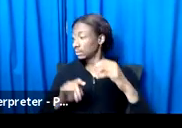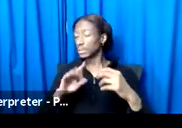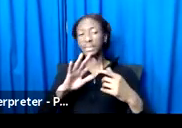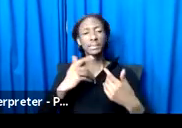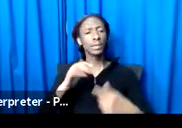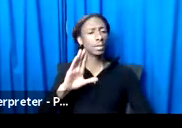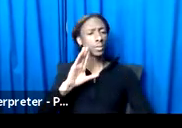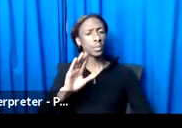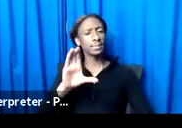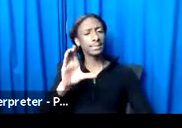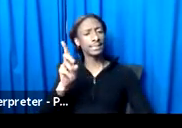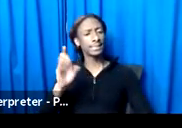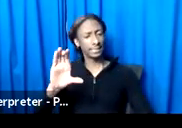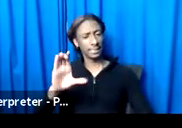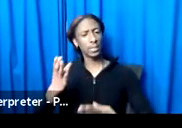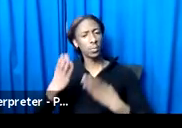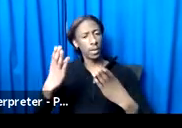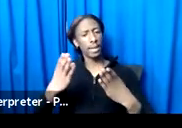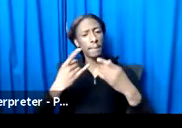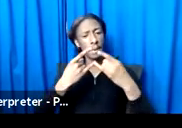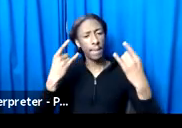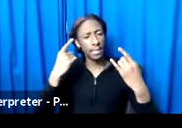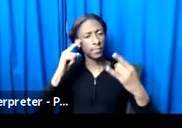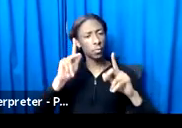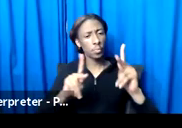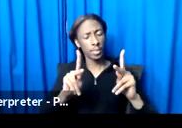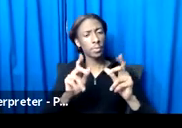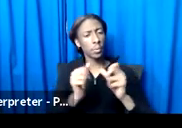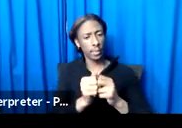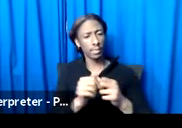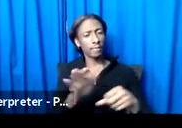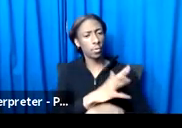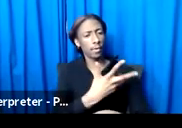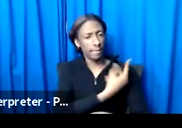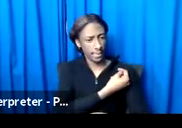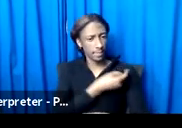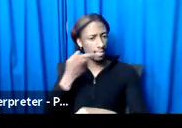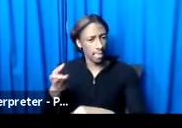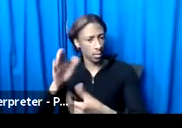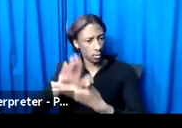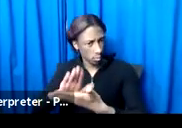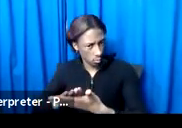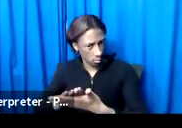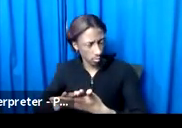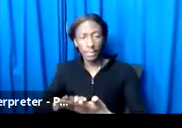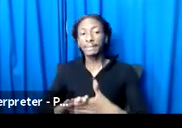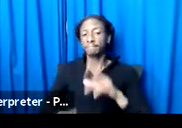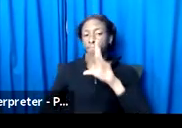be recommending masks for individuals who are fully vaccinated in schools in the fall? And the answer to that is no.